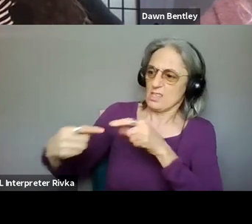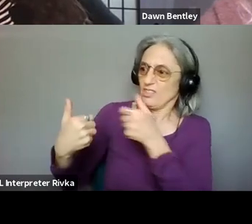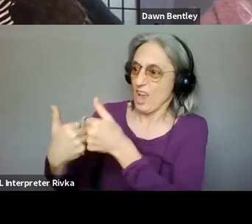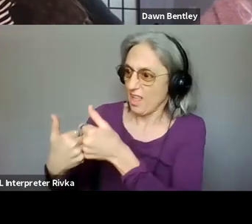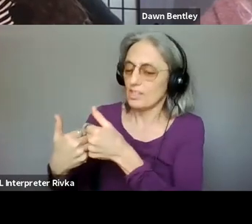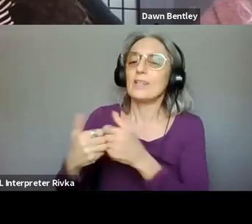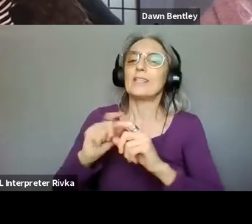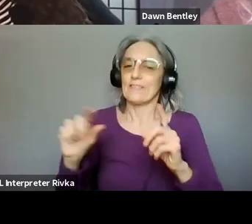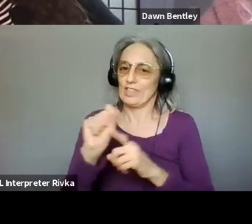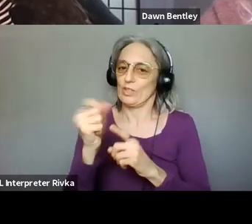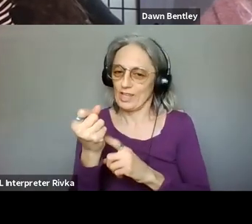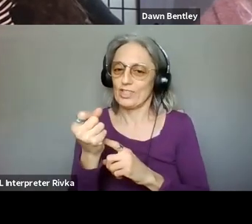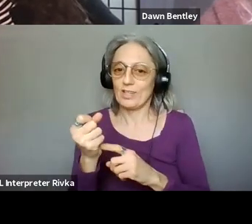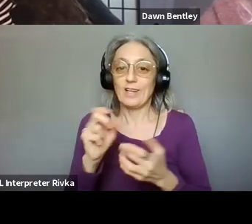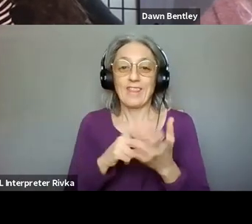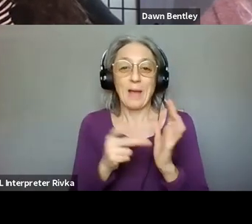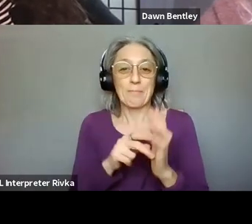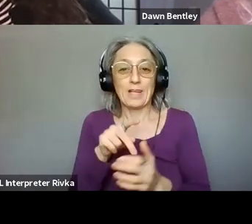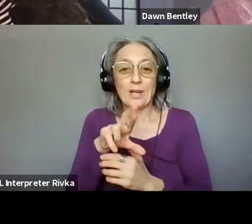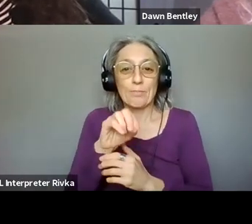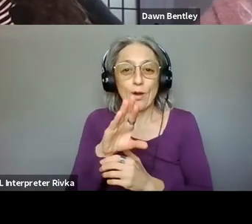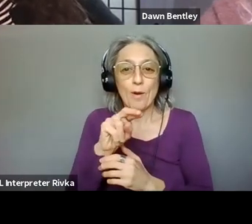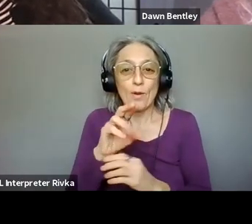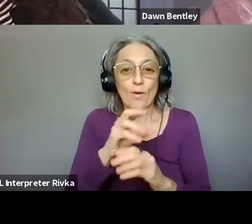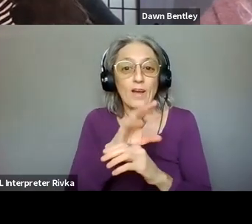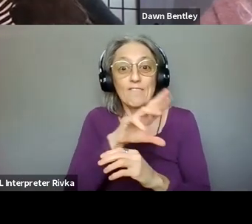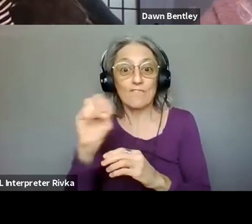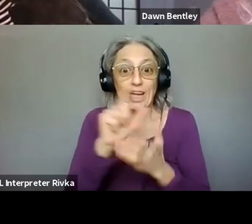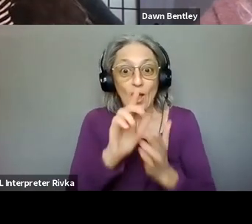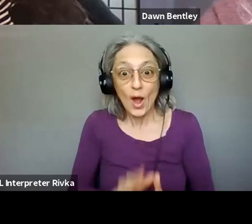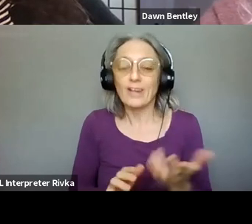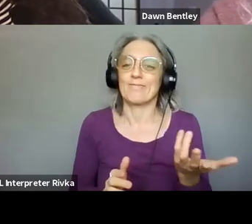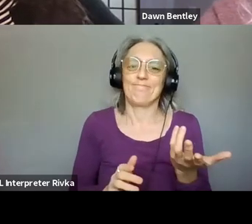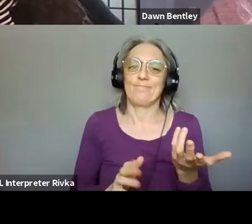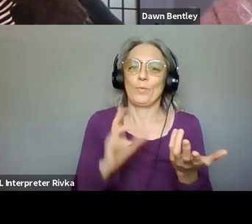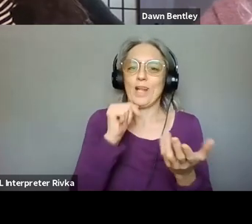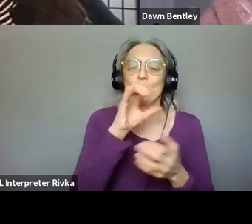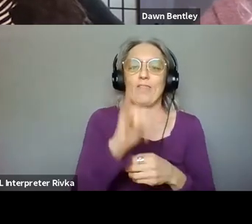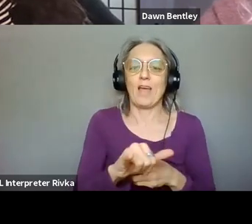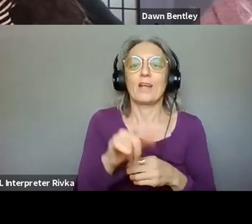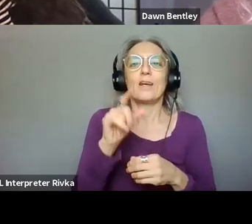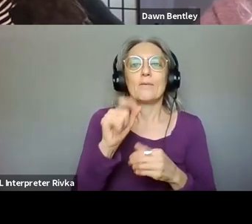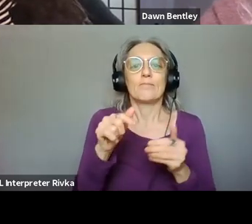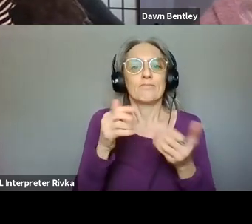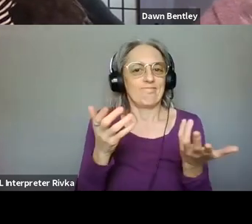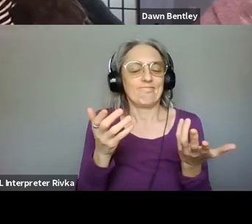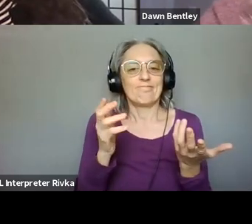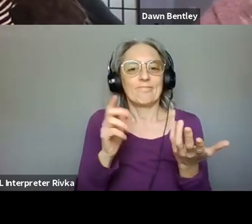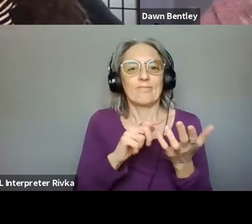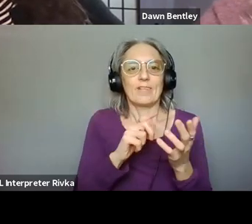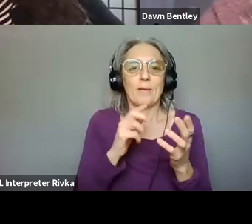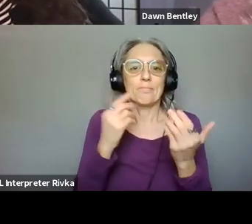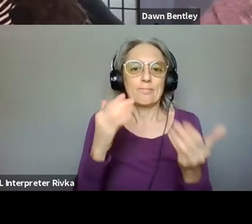pro bono people are not going to be involved in that. People are going to have to get counsel and head down a litigation track.